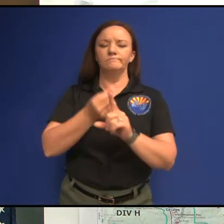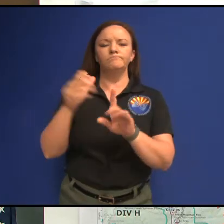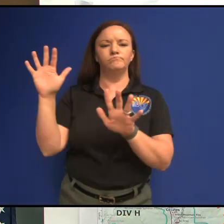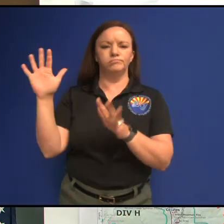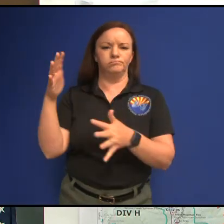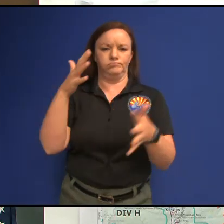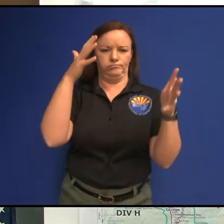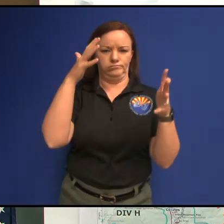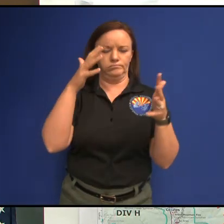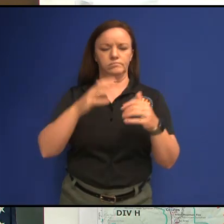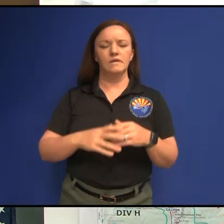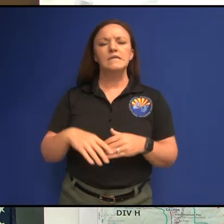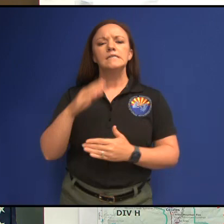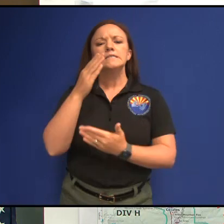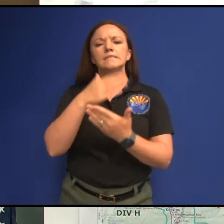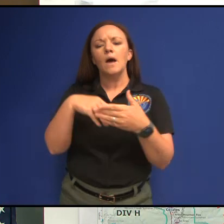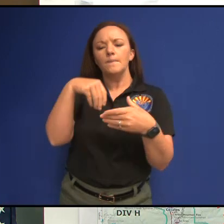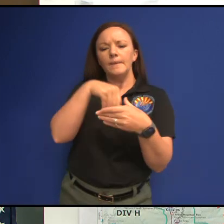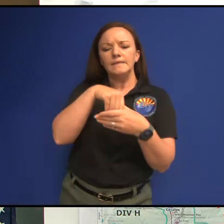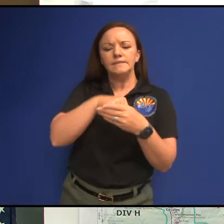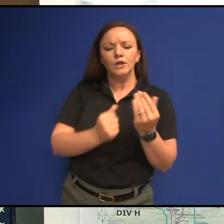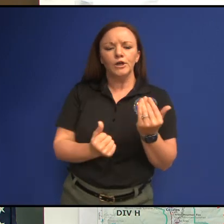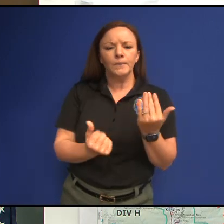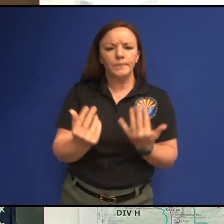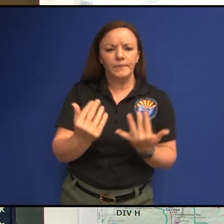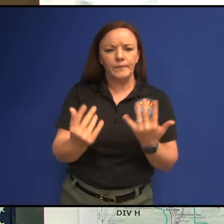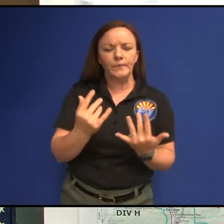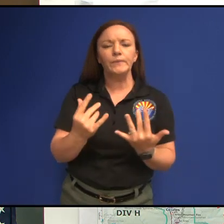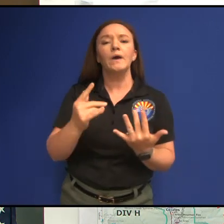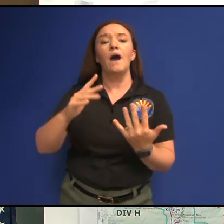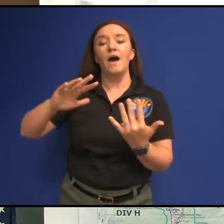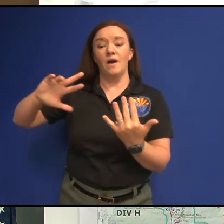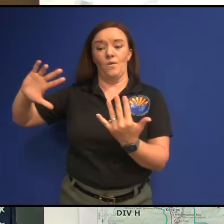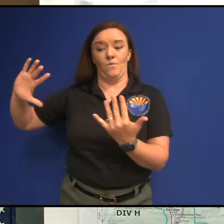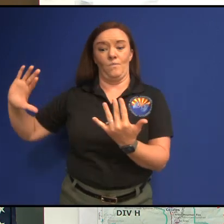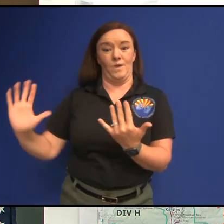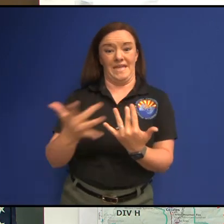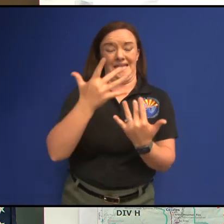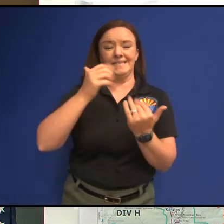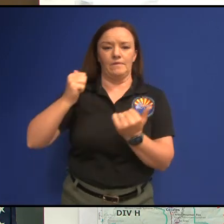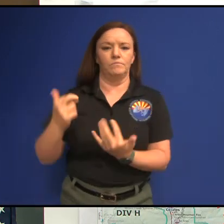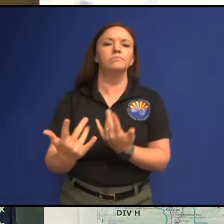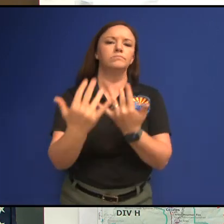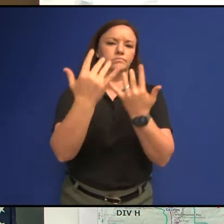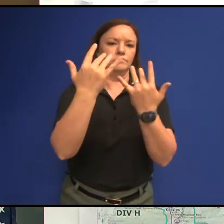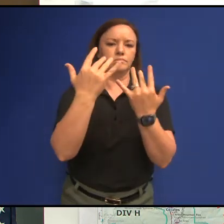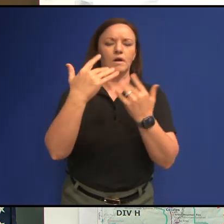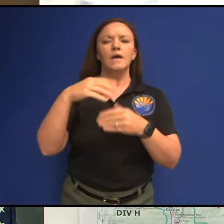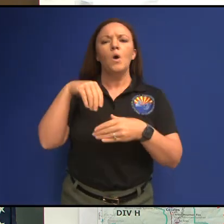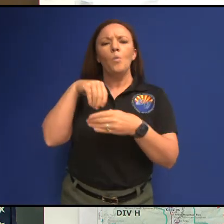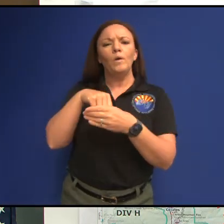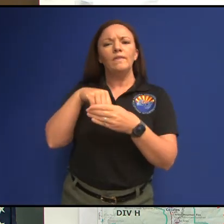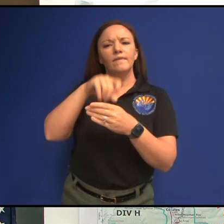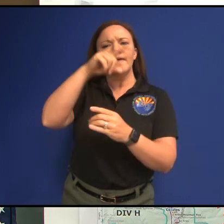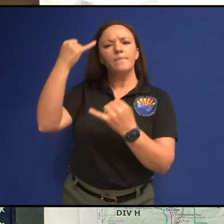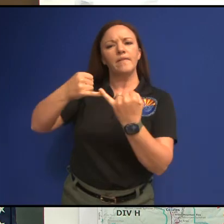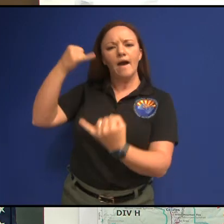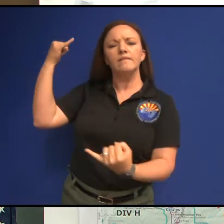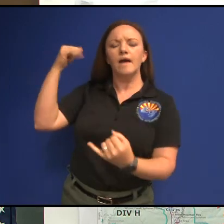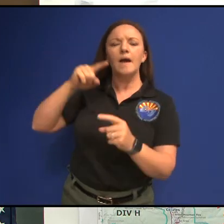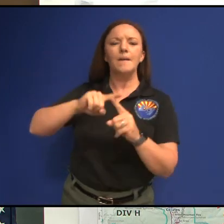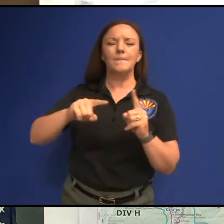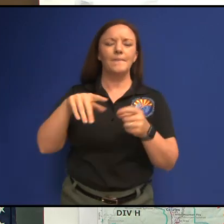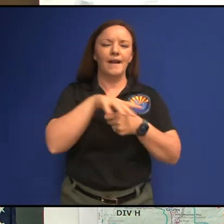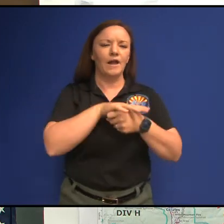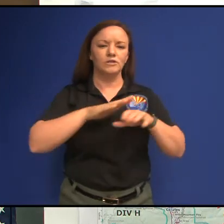it kicked up some hot sources that were well within the black, but just some unburned areas. Especially